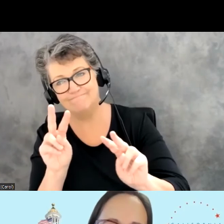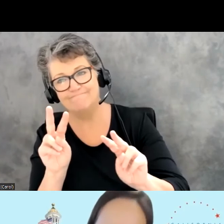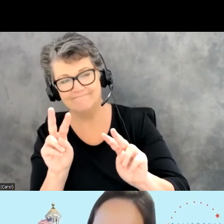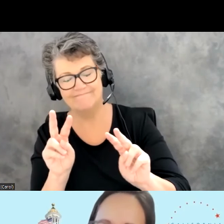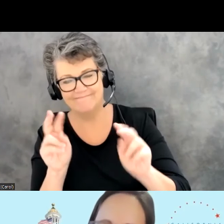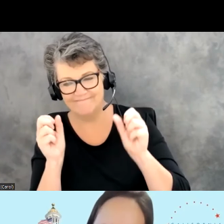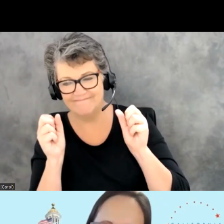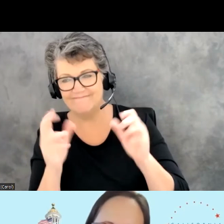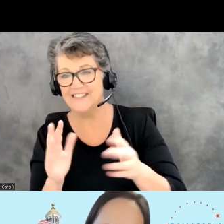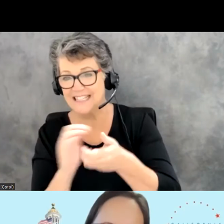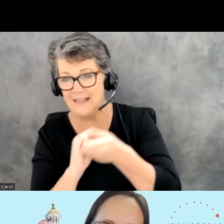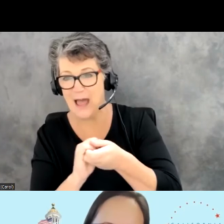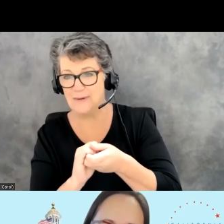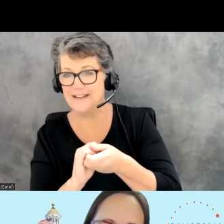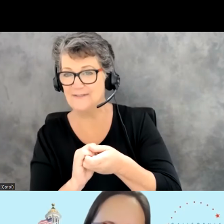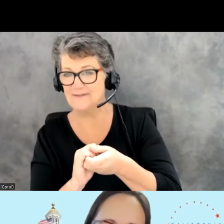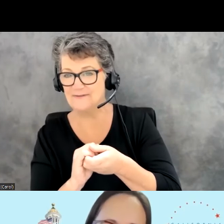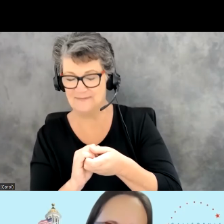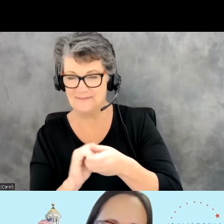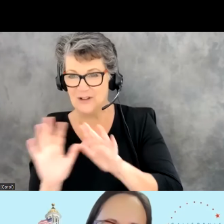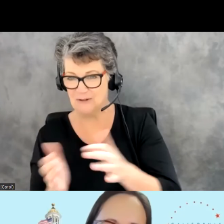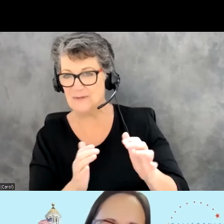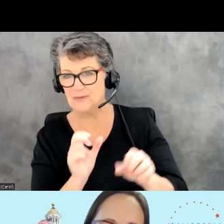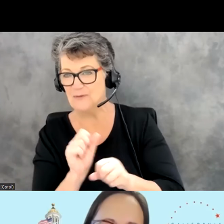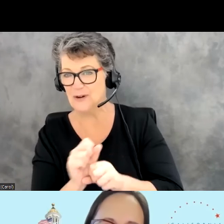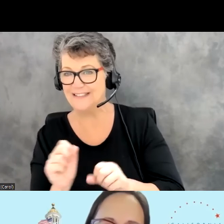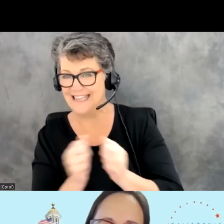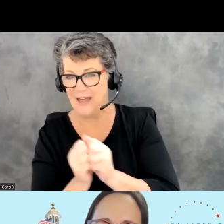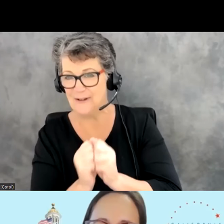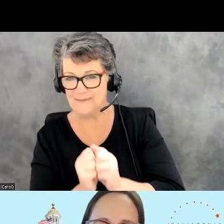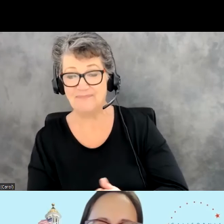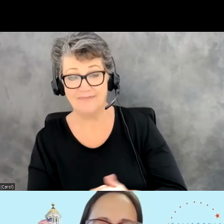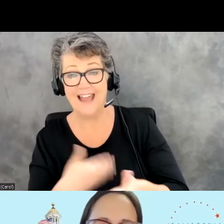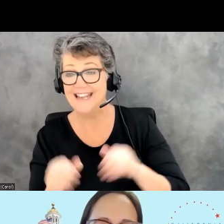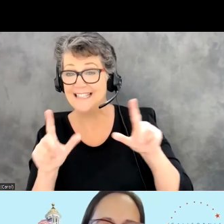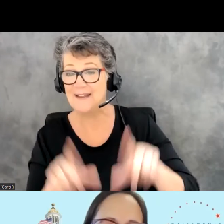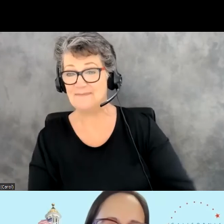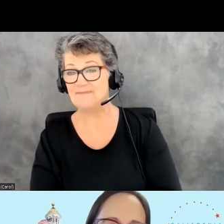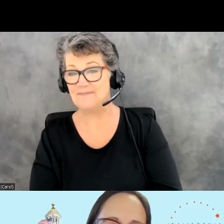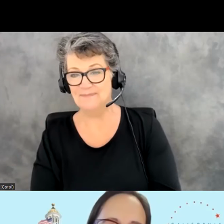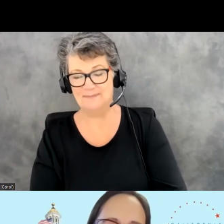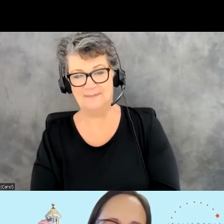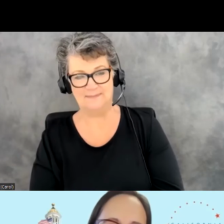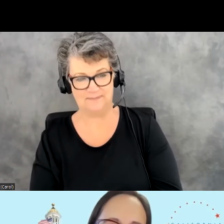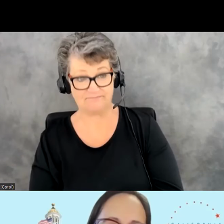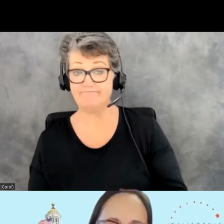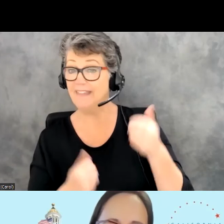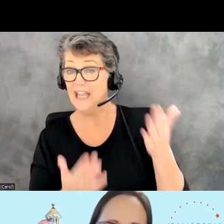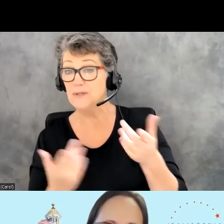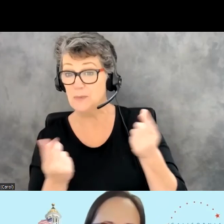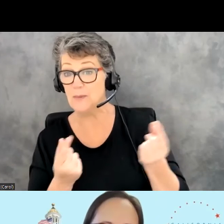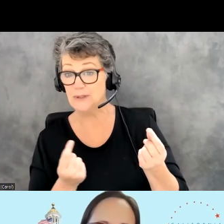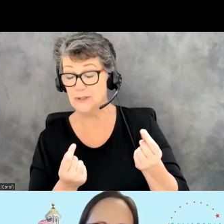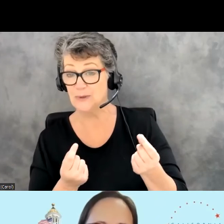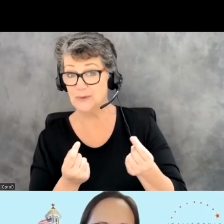lot of the collaborative's partners. We've worked together in different ways over the years. Next slide, please. So here's what we'll do